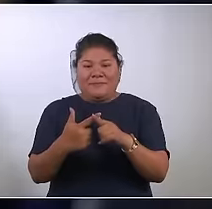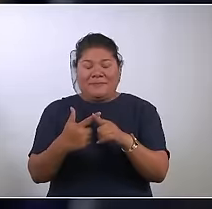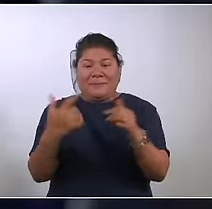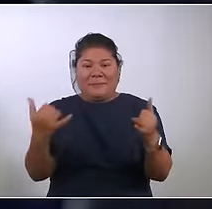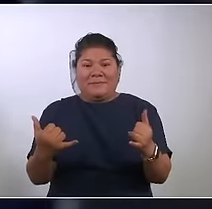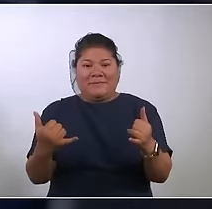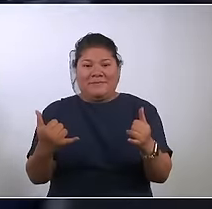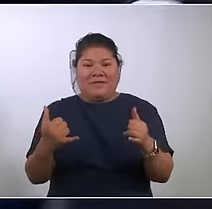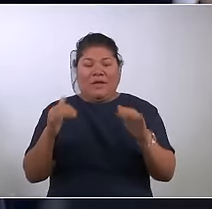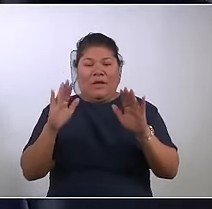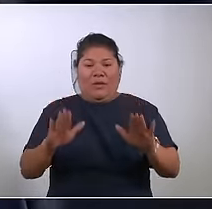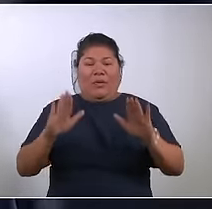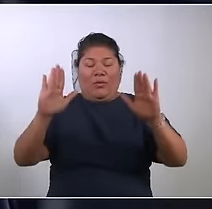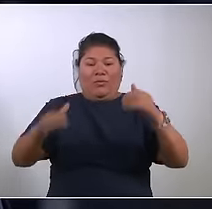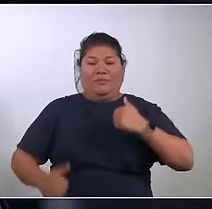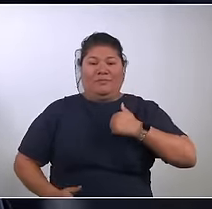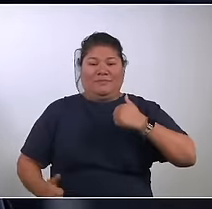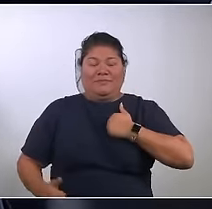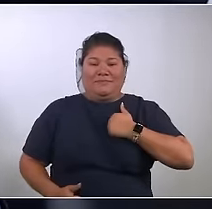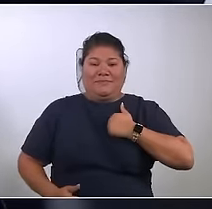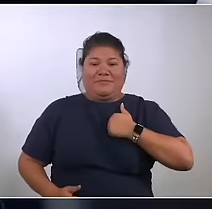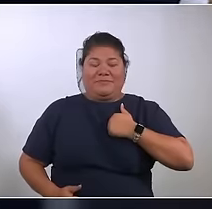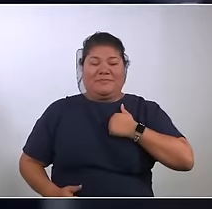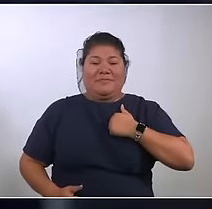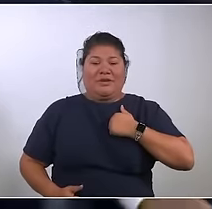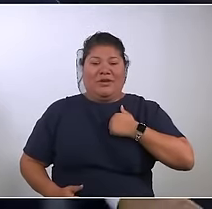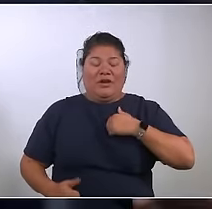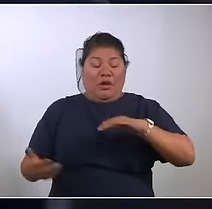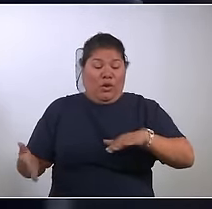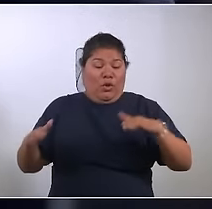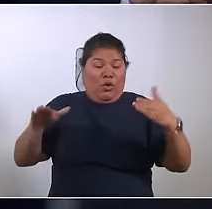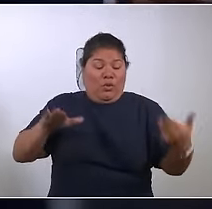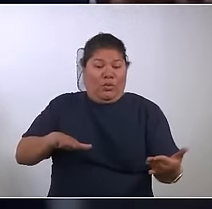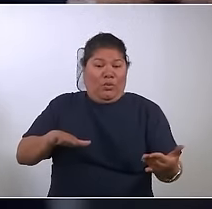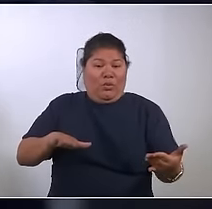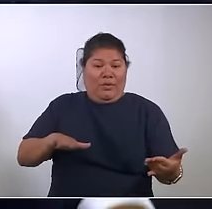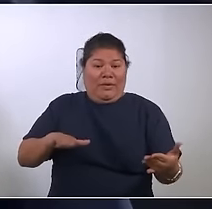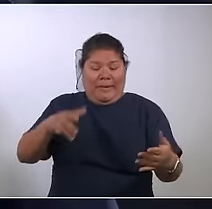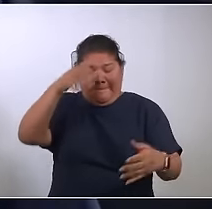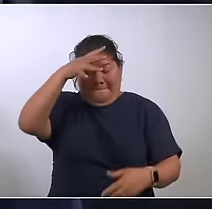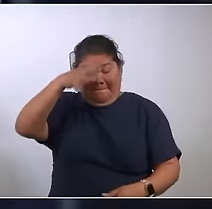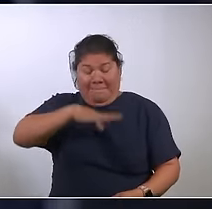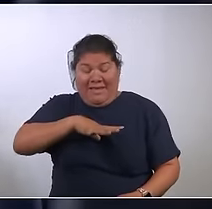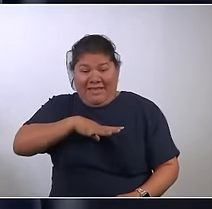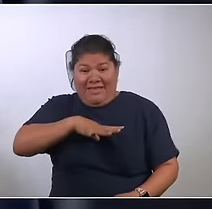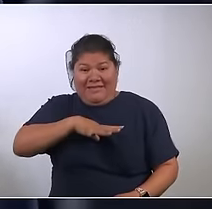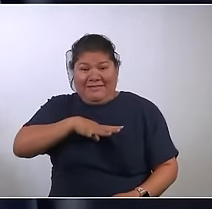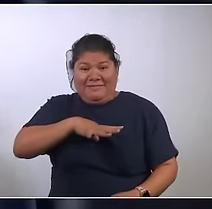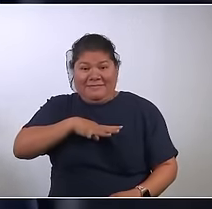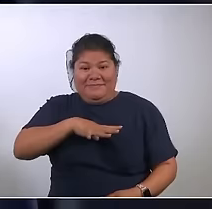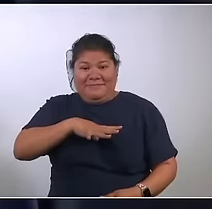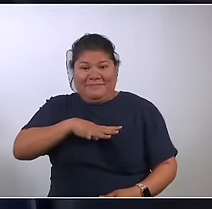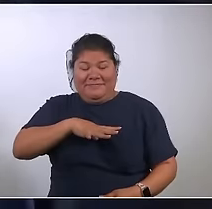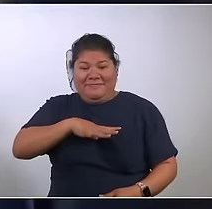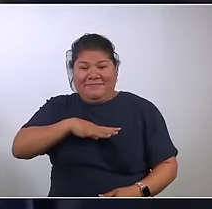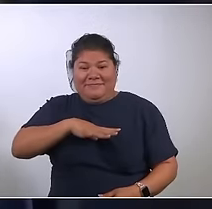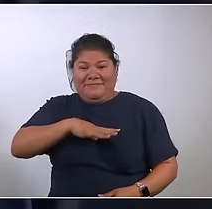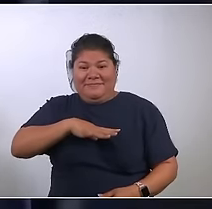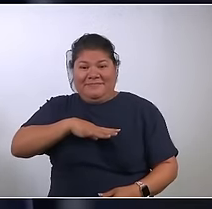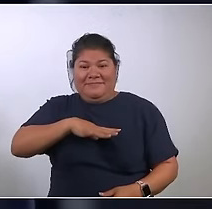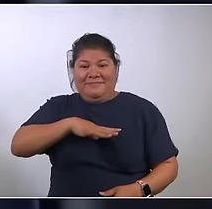ahora this great army un gran ejército of dead men. De hombres muertos.